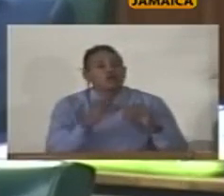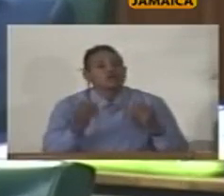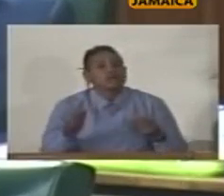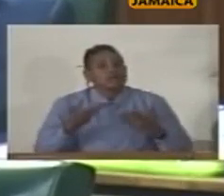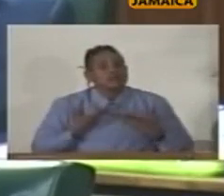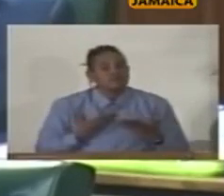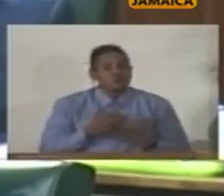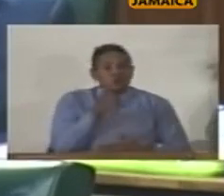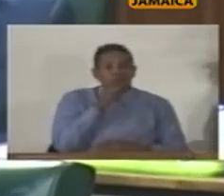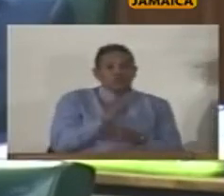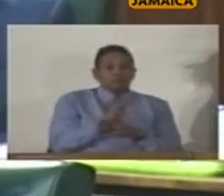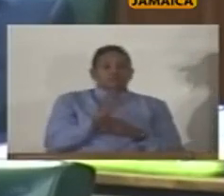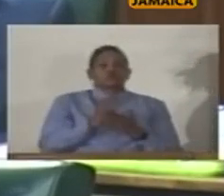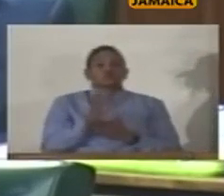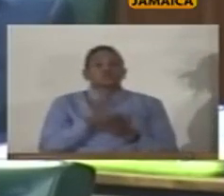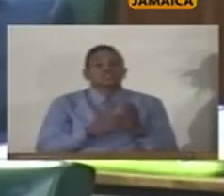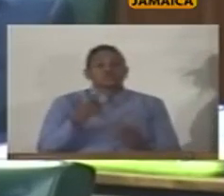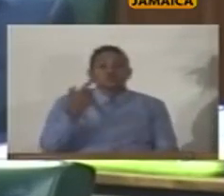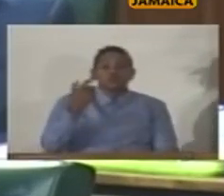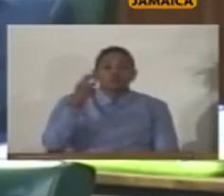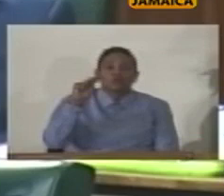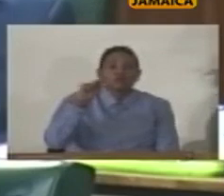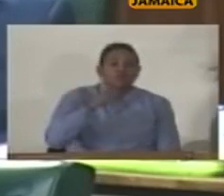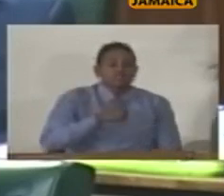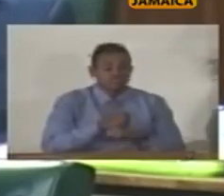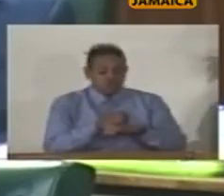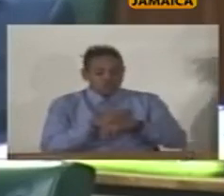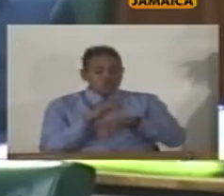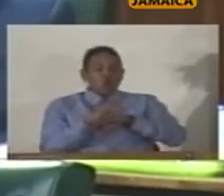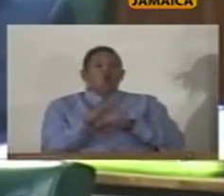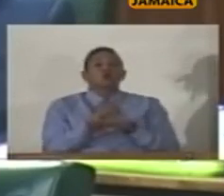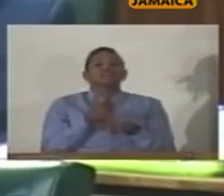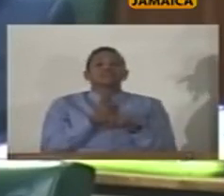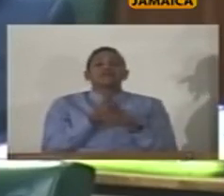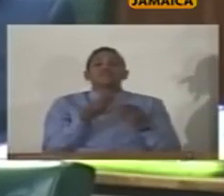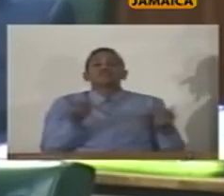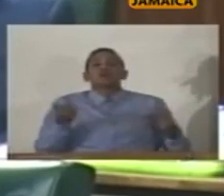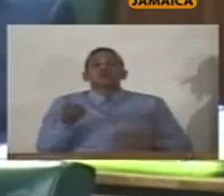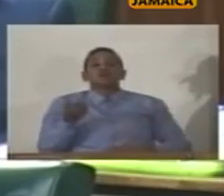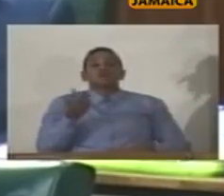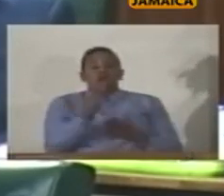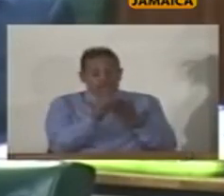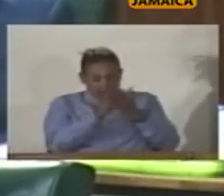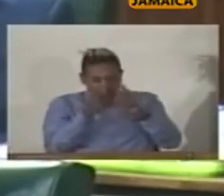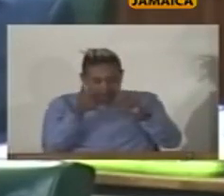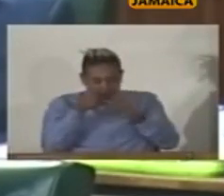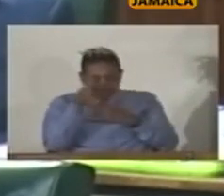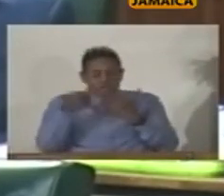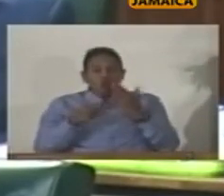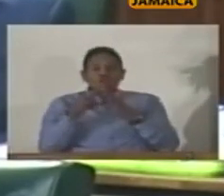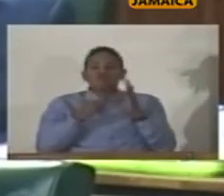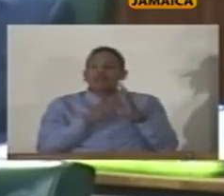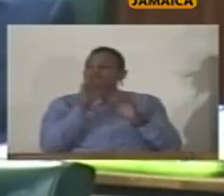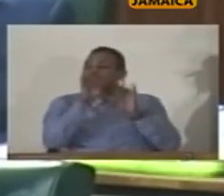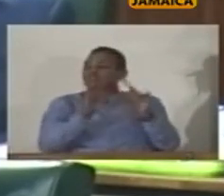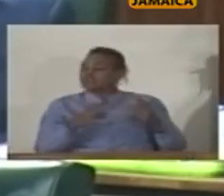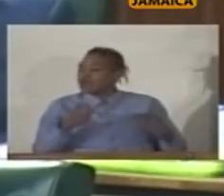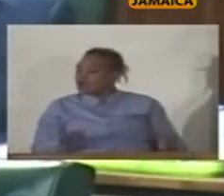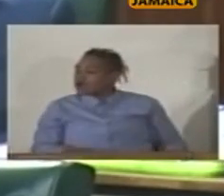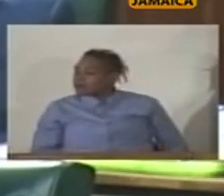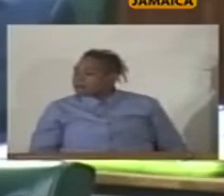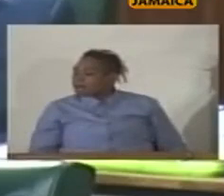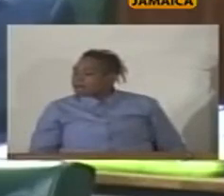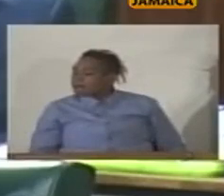the Minister by Section 21 of the United Nations Security Council Resolution Act, the following regulations are made.